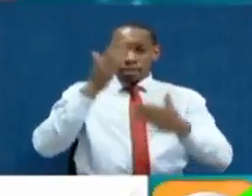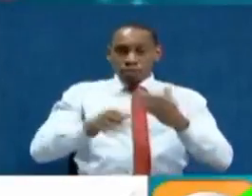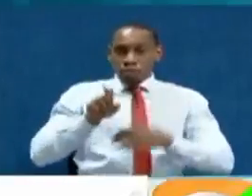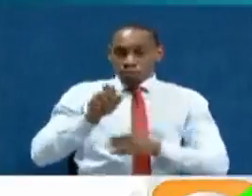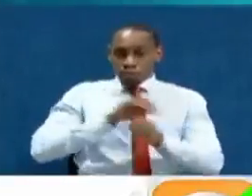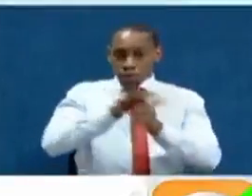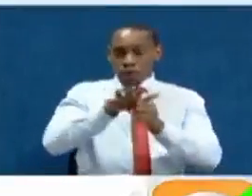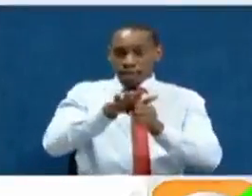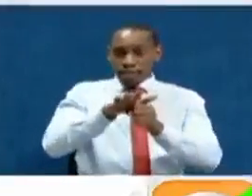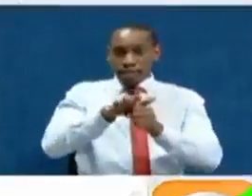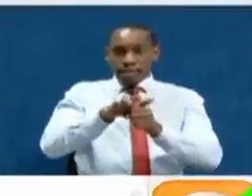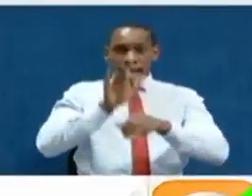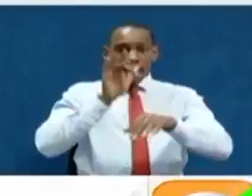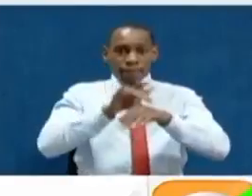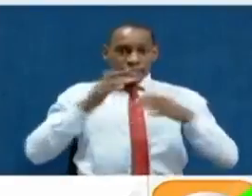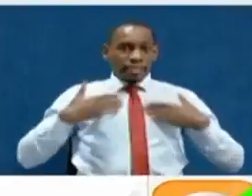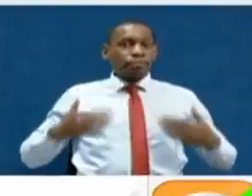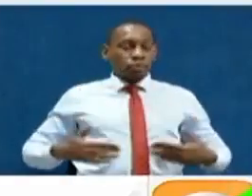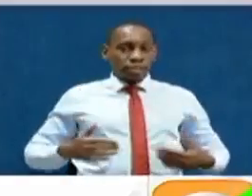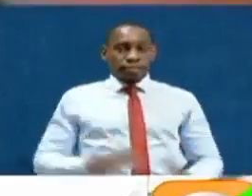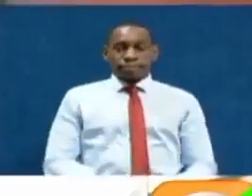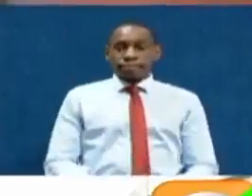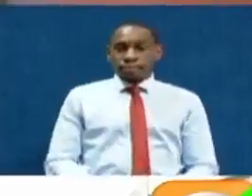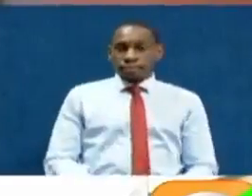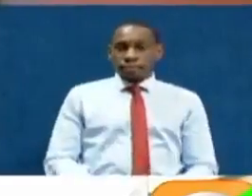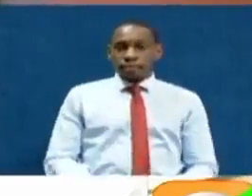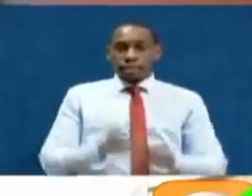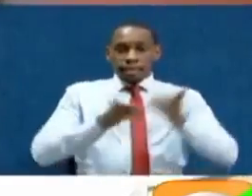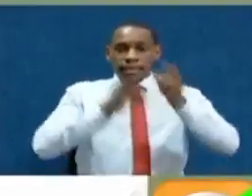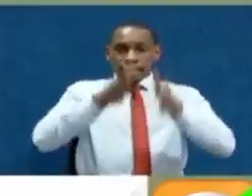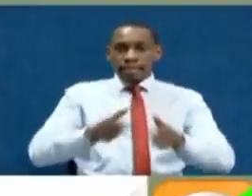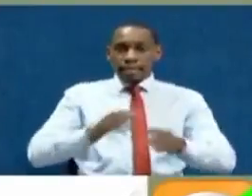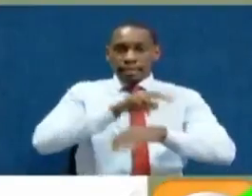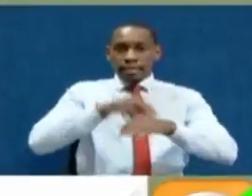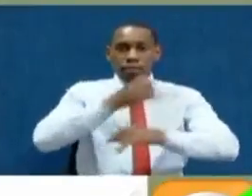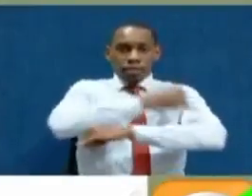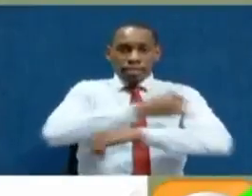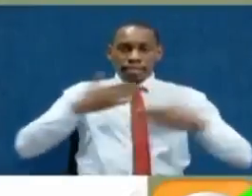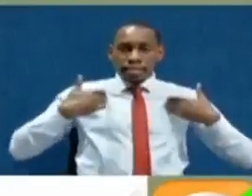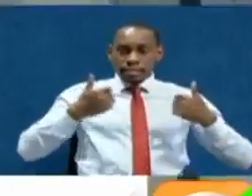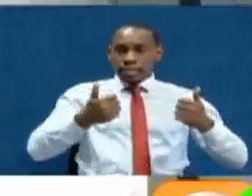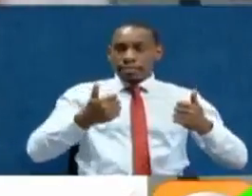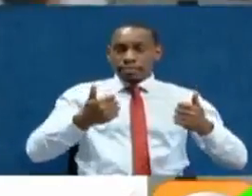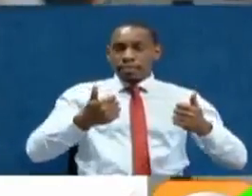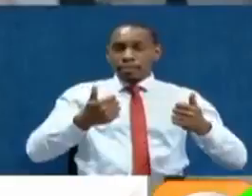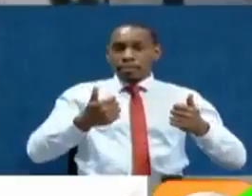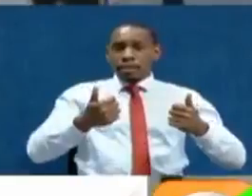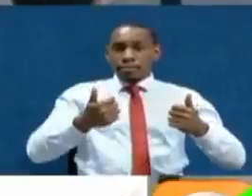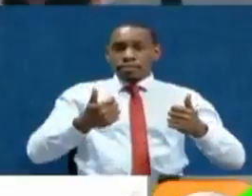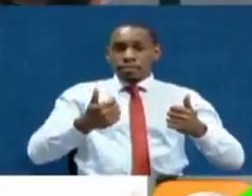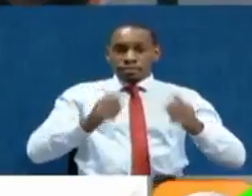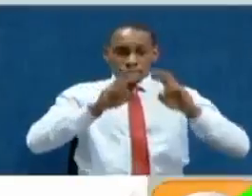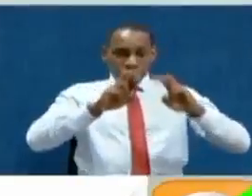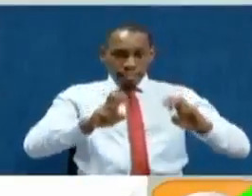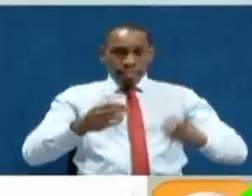stop COVID-19 from entering the cells of human beings. The director of the National Institute of Health, Dr. Anthony Fauci, held the